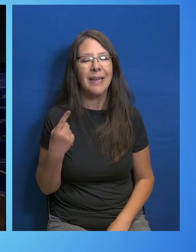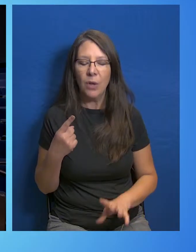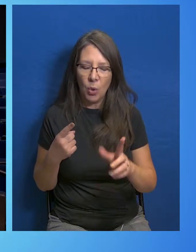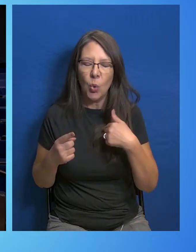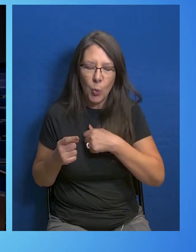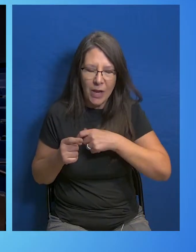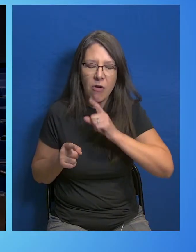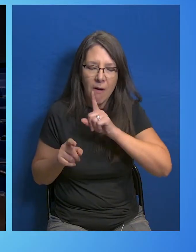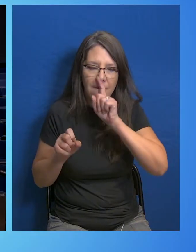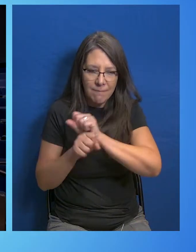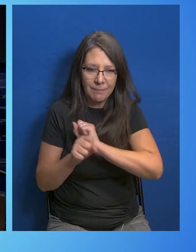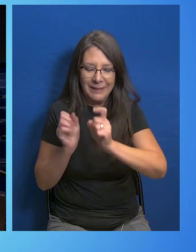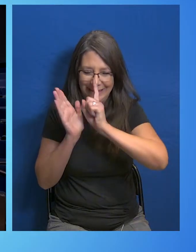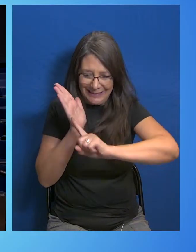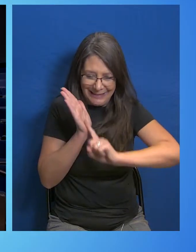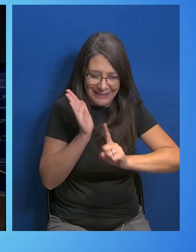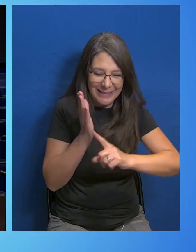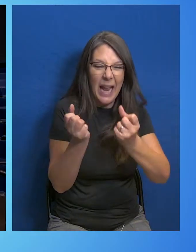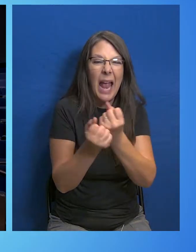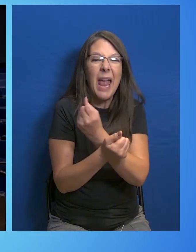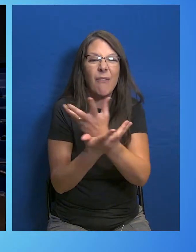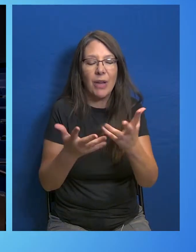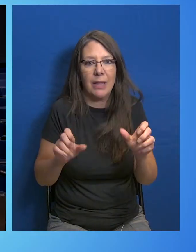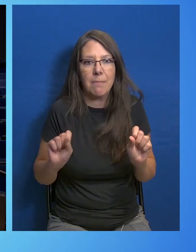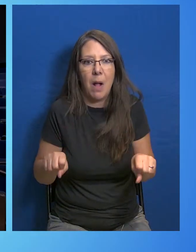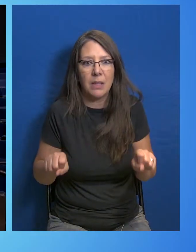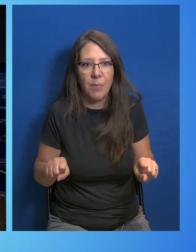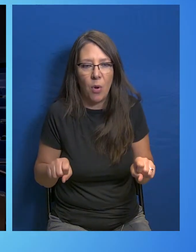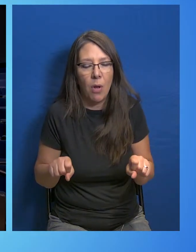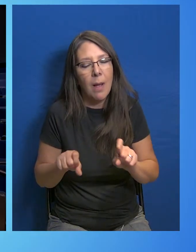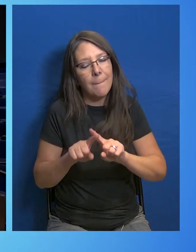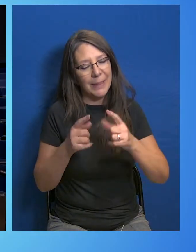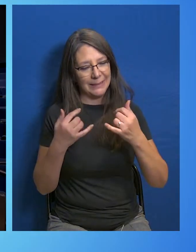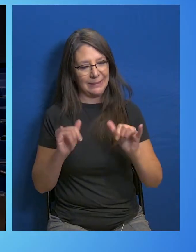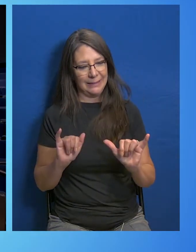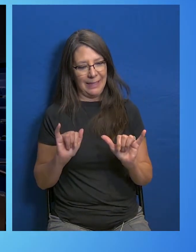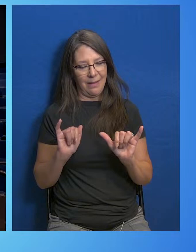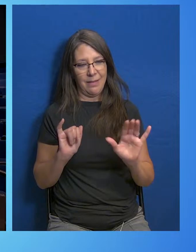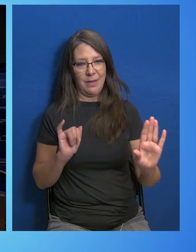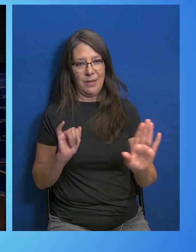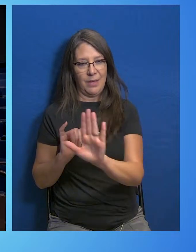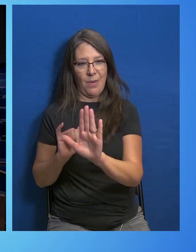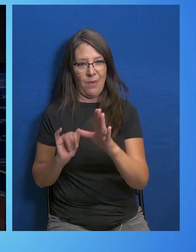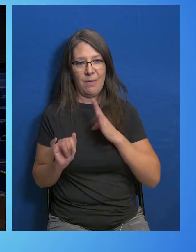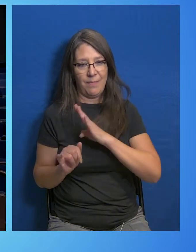But it's up to you, board, what your appetite for risk is.